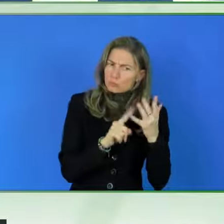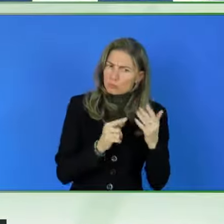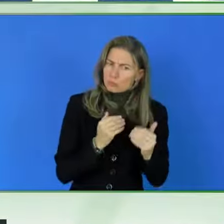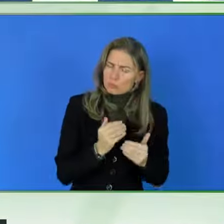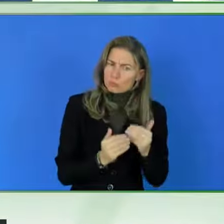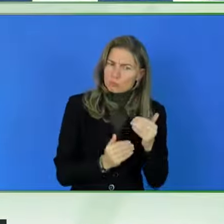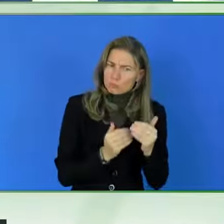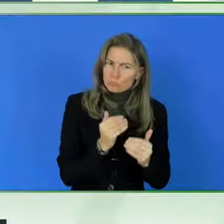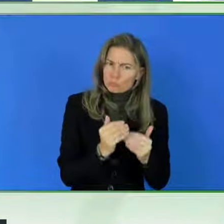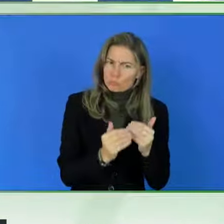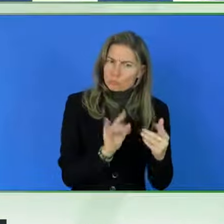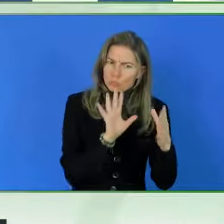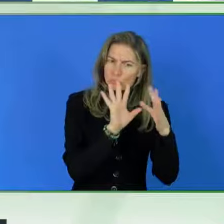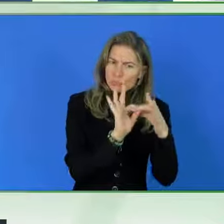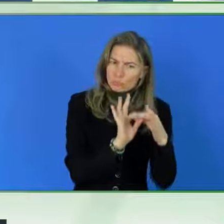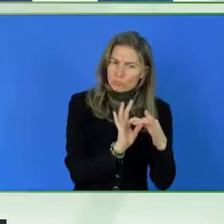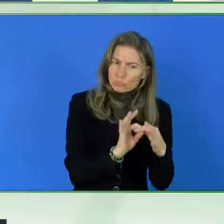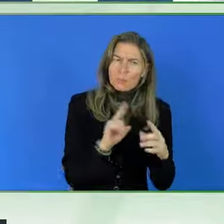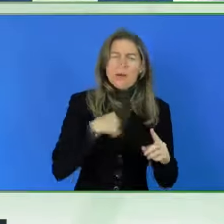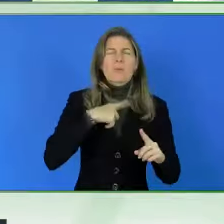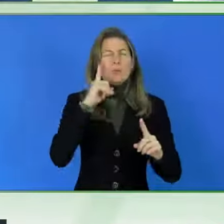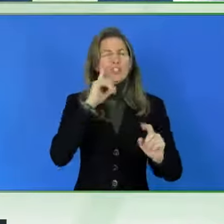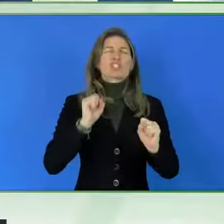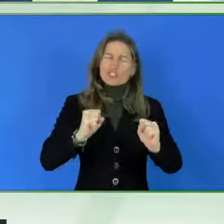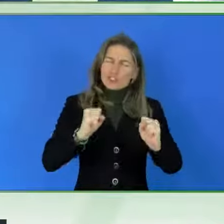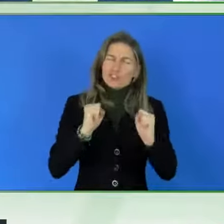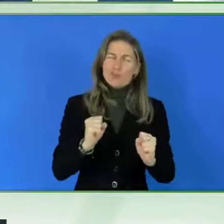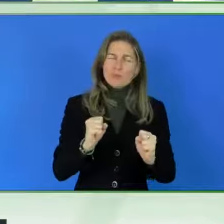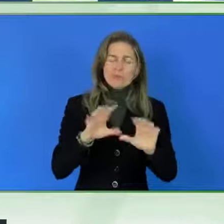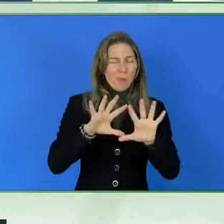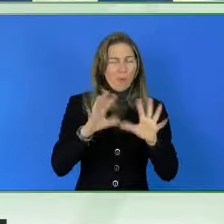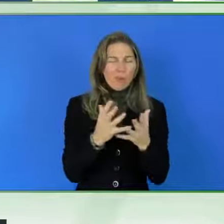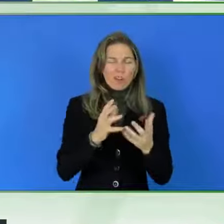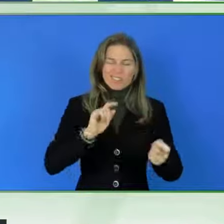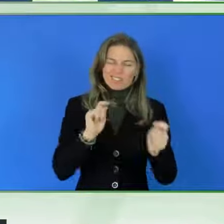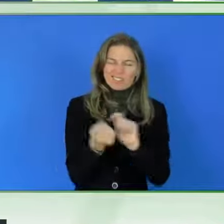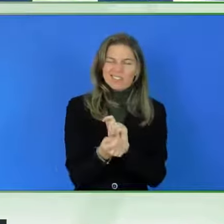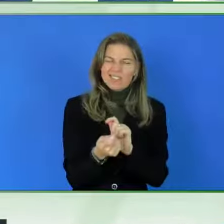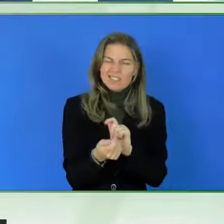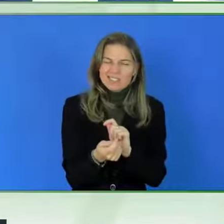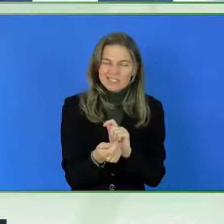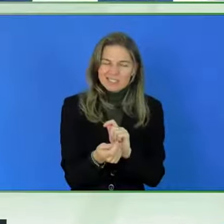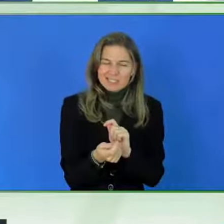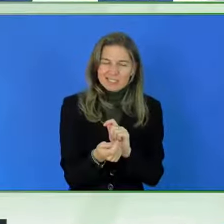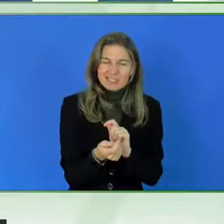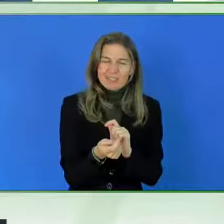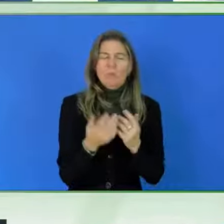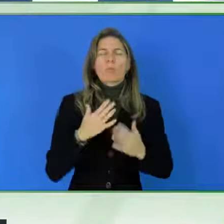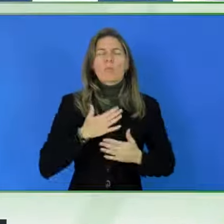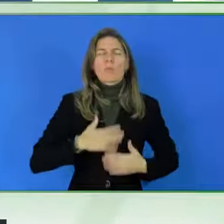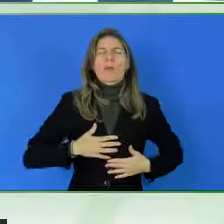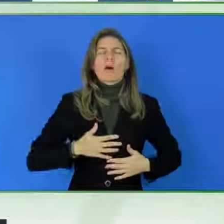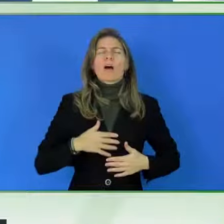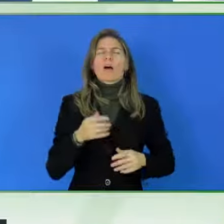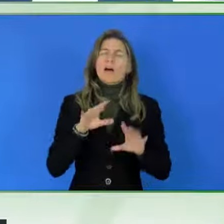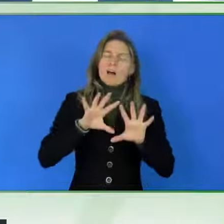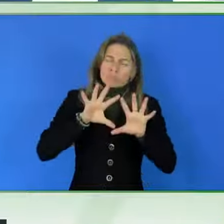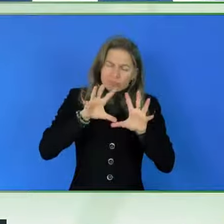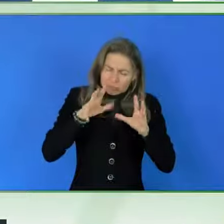we're determined to try and change the world. We want to make every city as accessible as possible for the